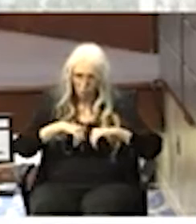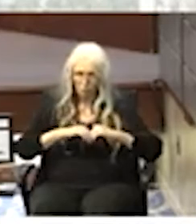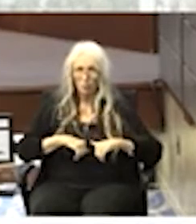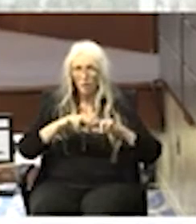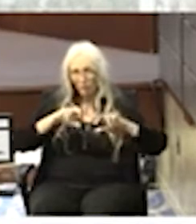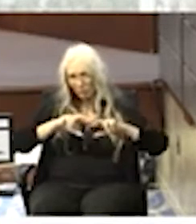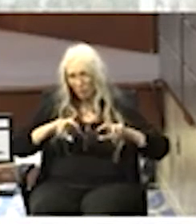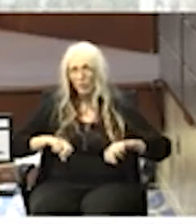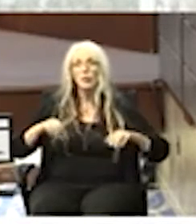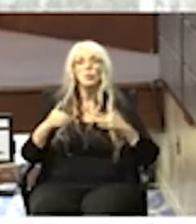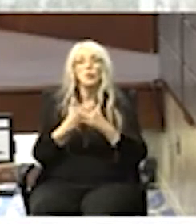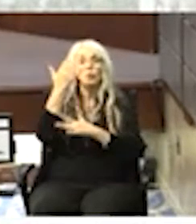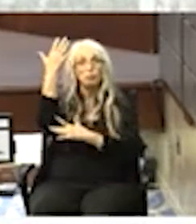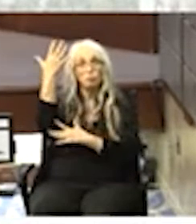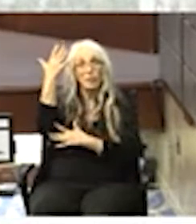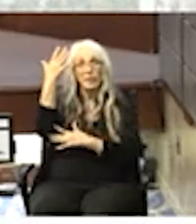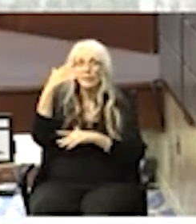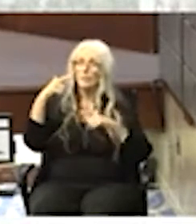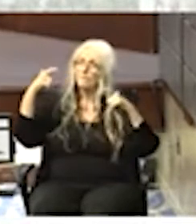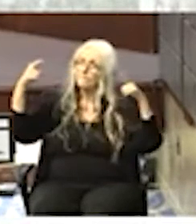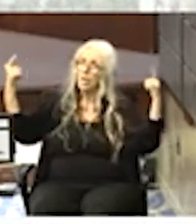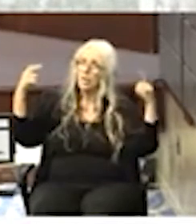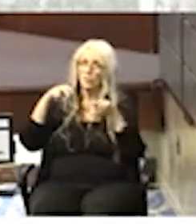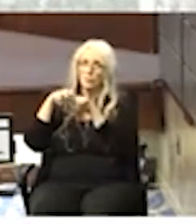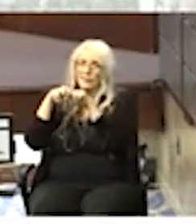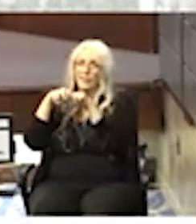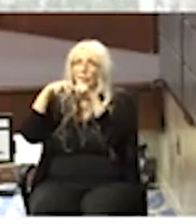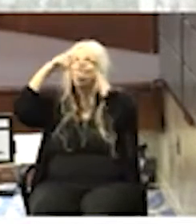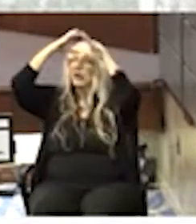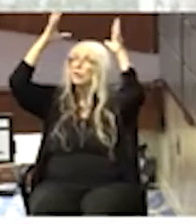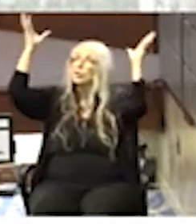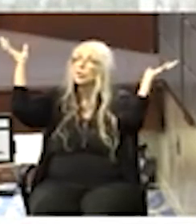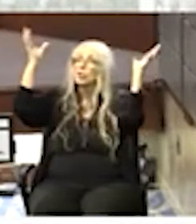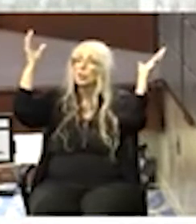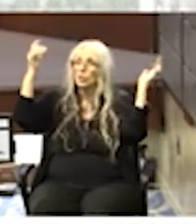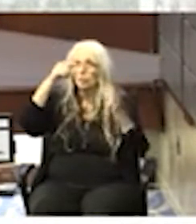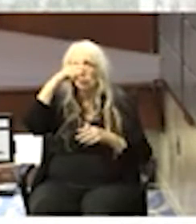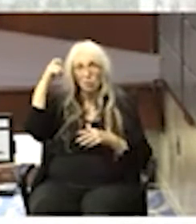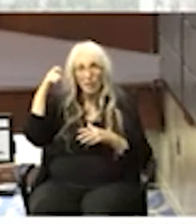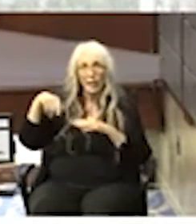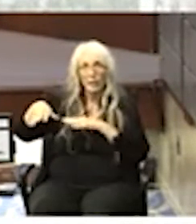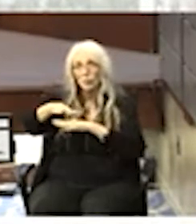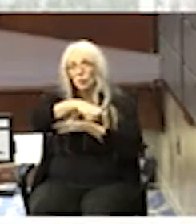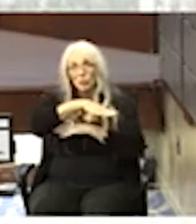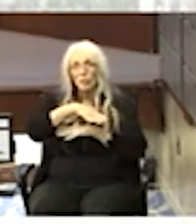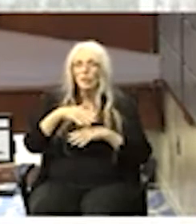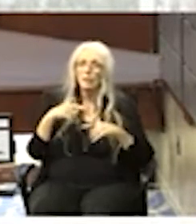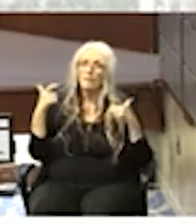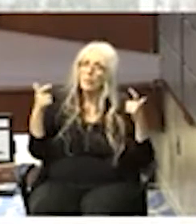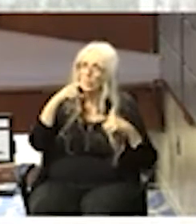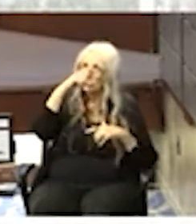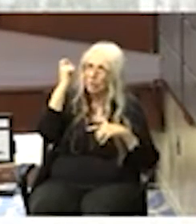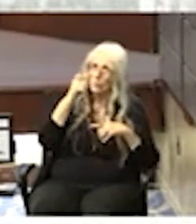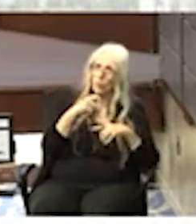with new big shade trees. We'd like to have some very large trees that come out here so we can get the shade during that big summer